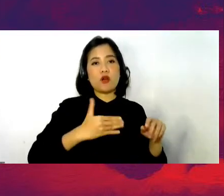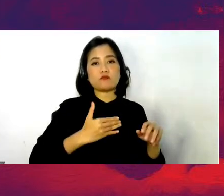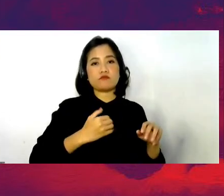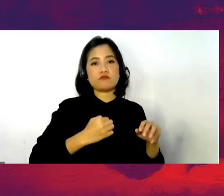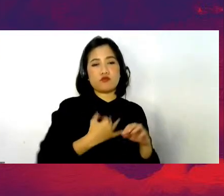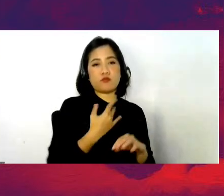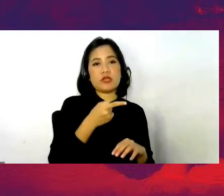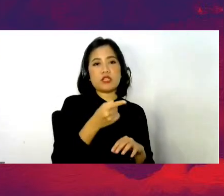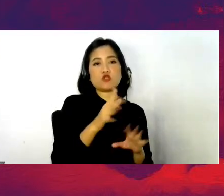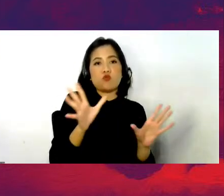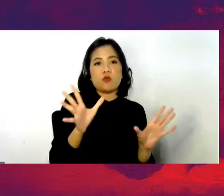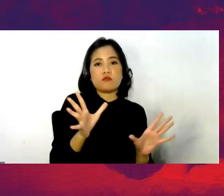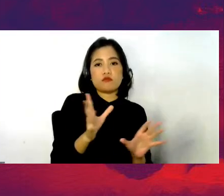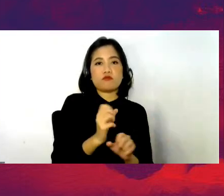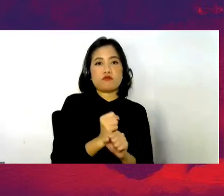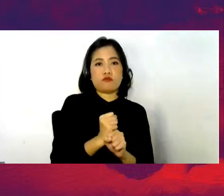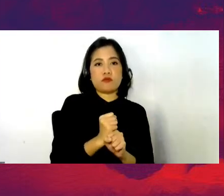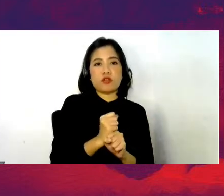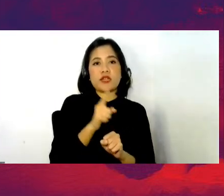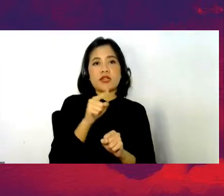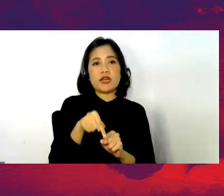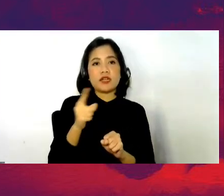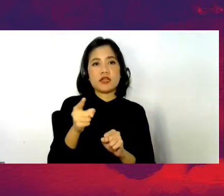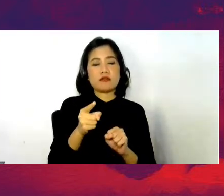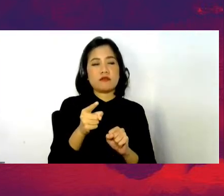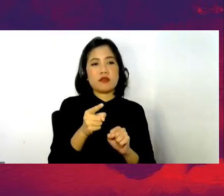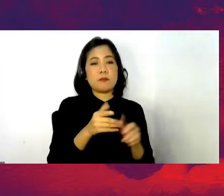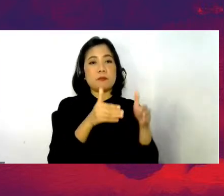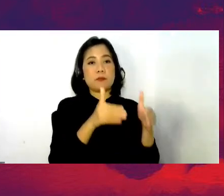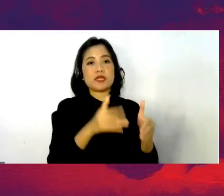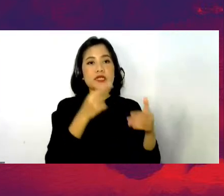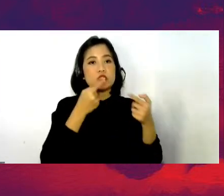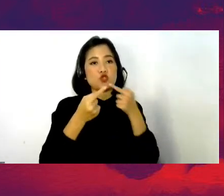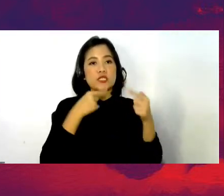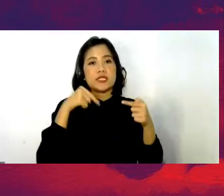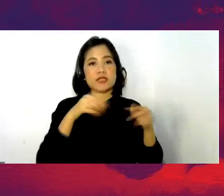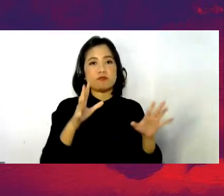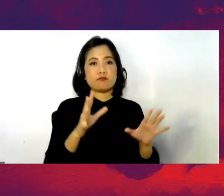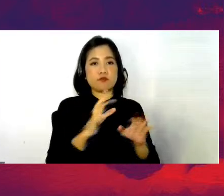Okay, so we ignore those deprivations, and then,